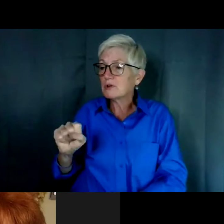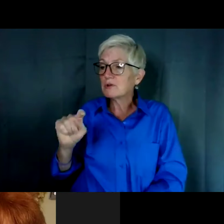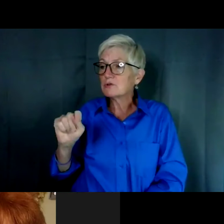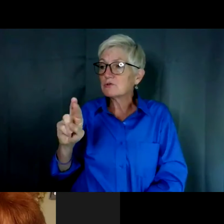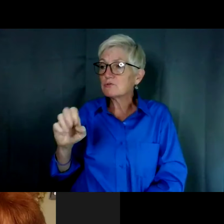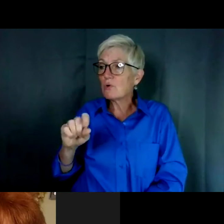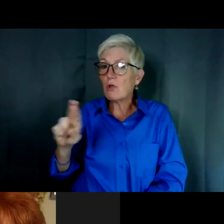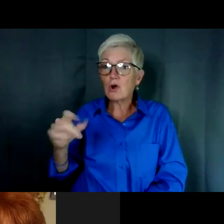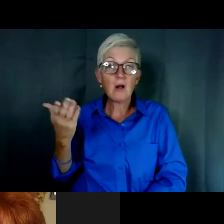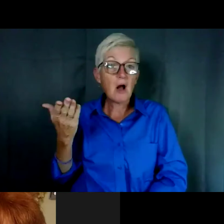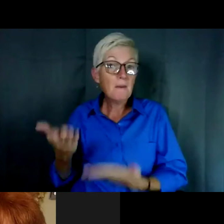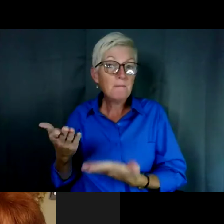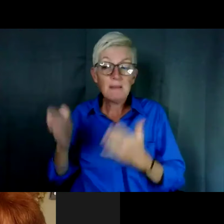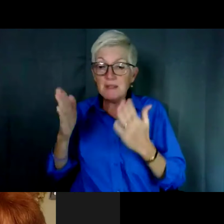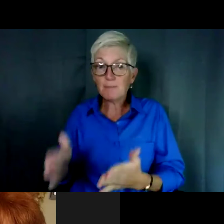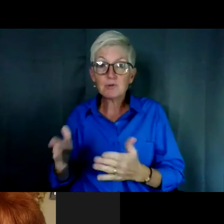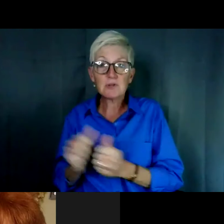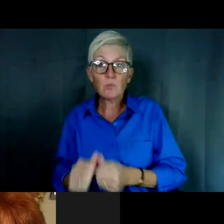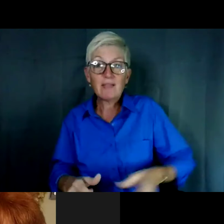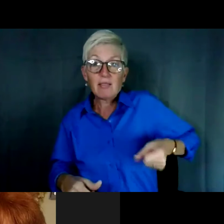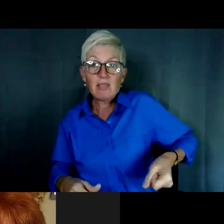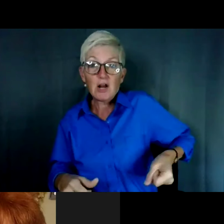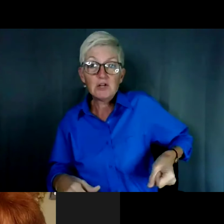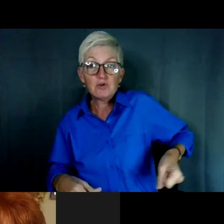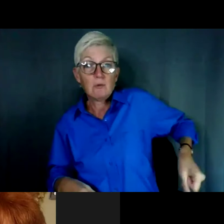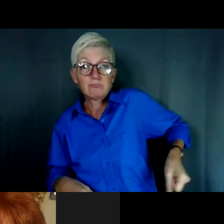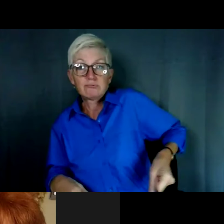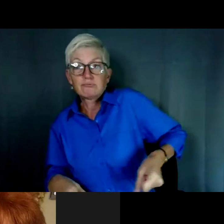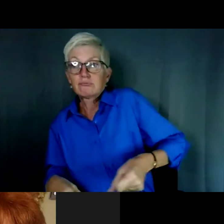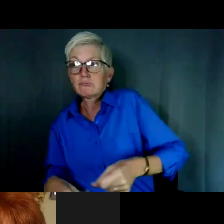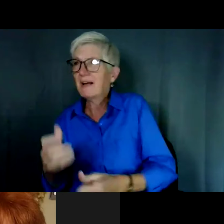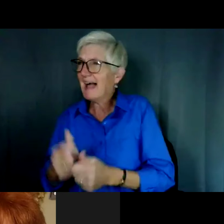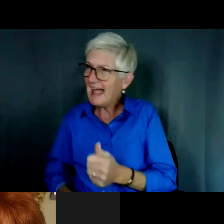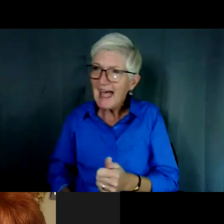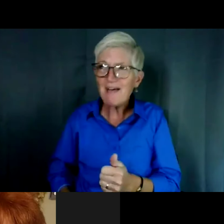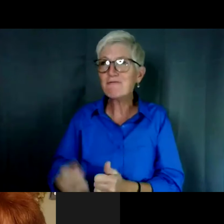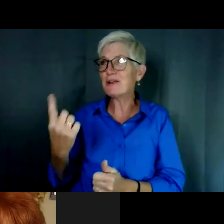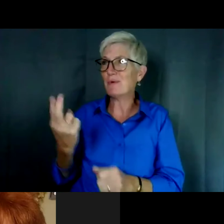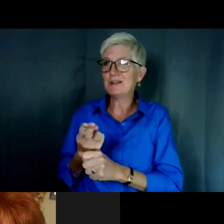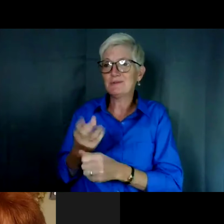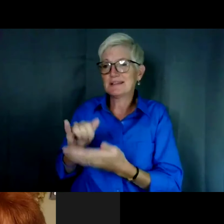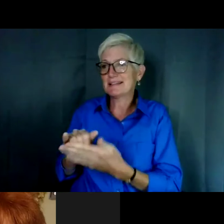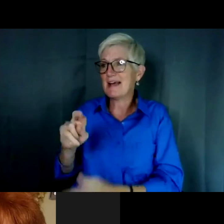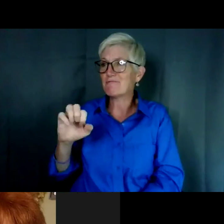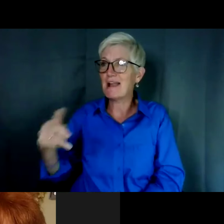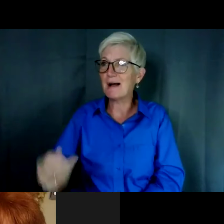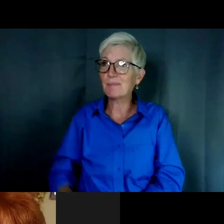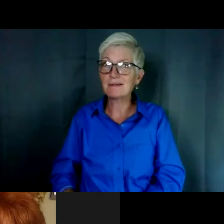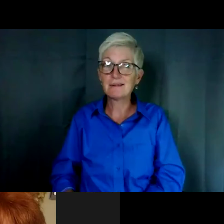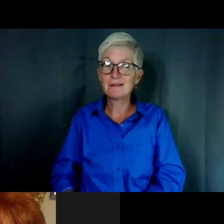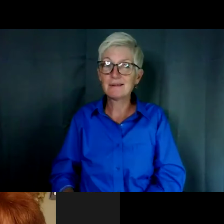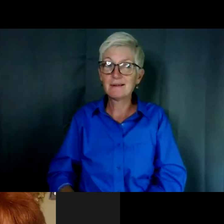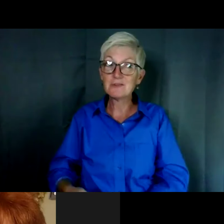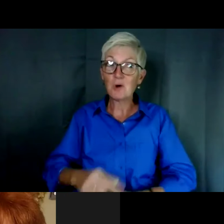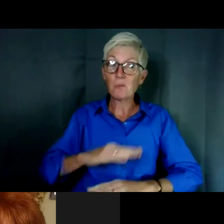bag or, you know, luggage, what have you, everyone's using those ramps now. And so what is good for one group,